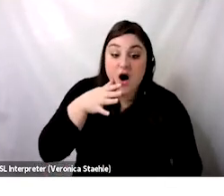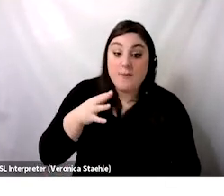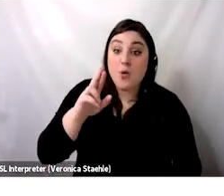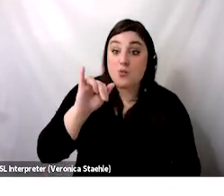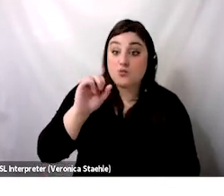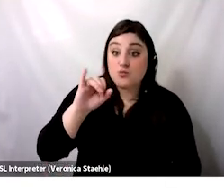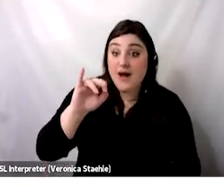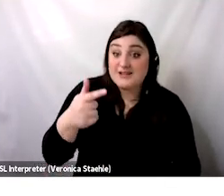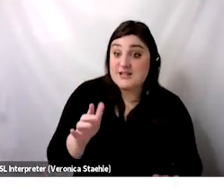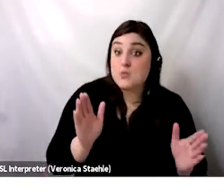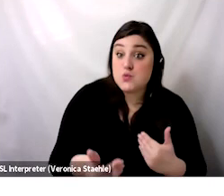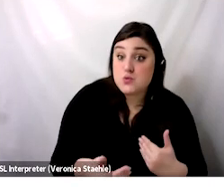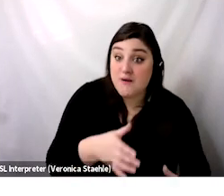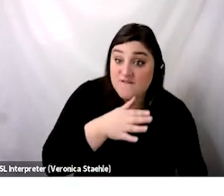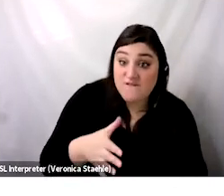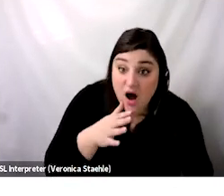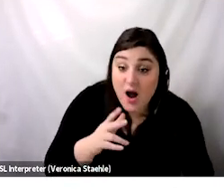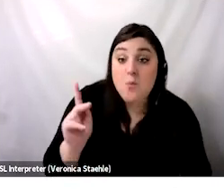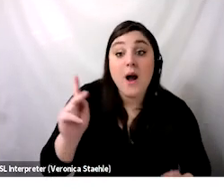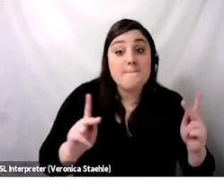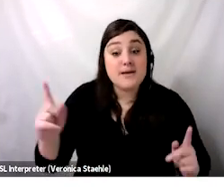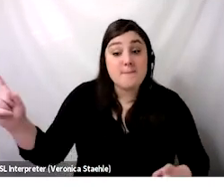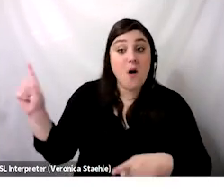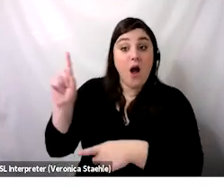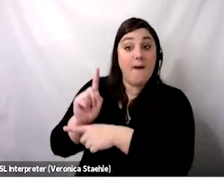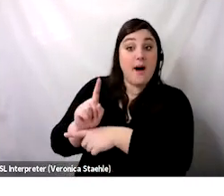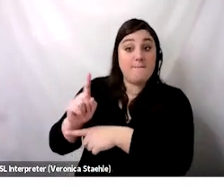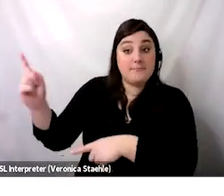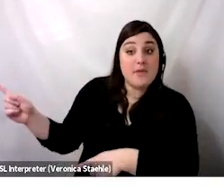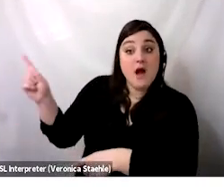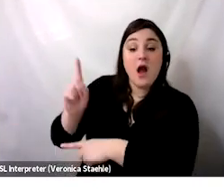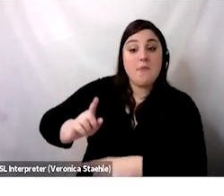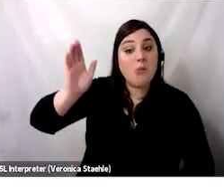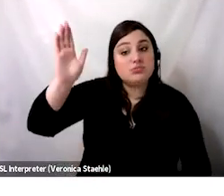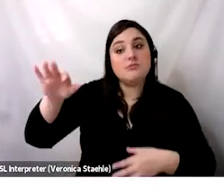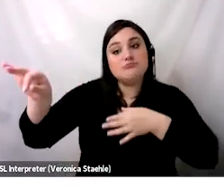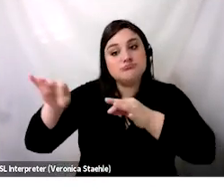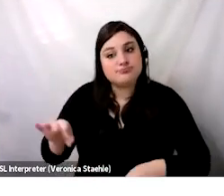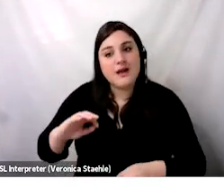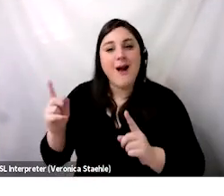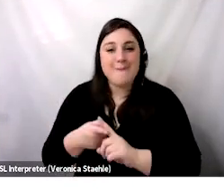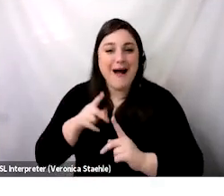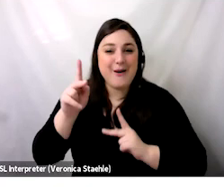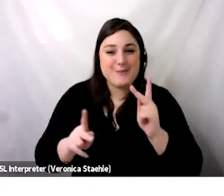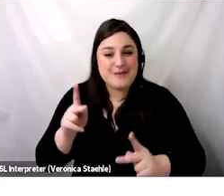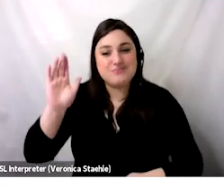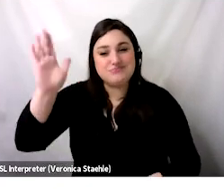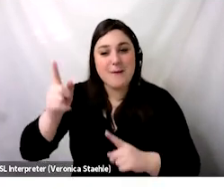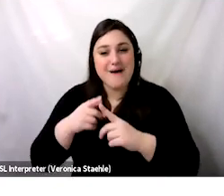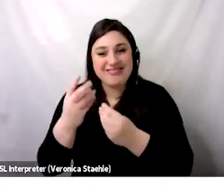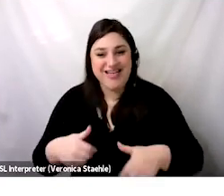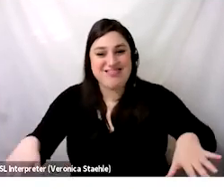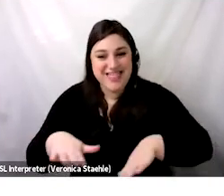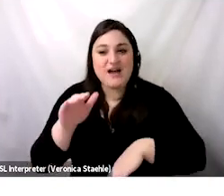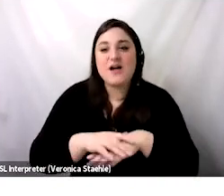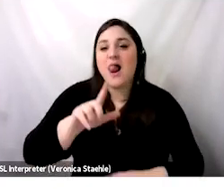we have people come up and talk about the history of the land, which is located on the land of Lenape people,